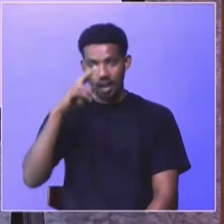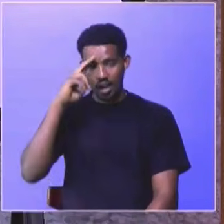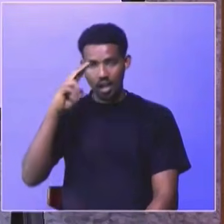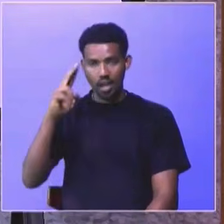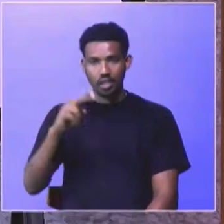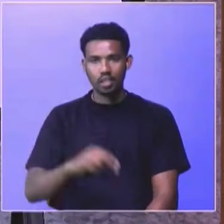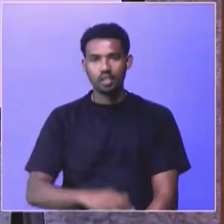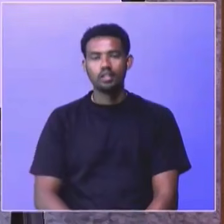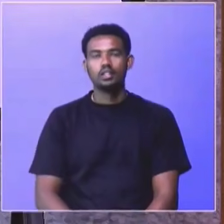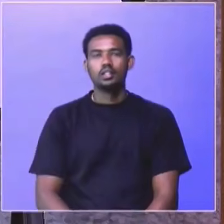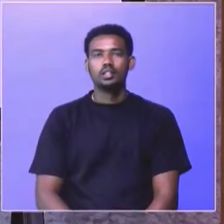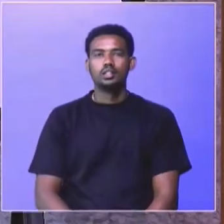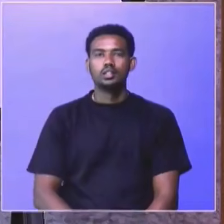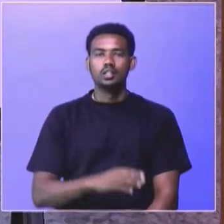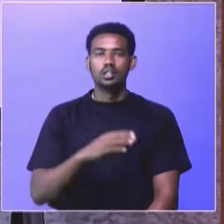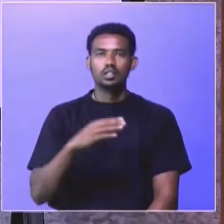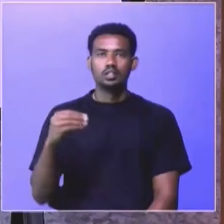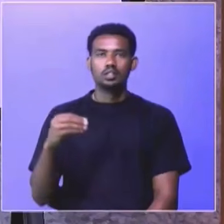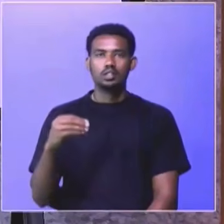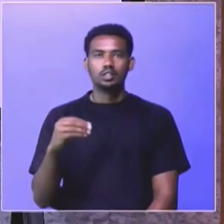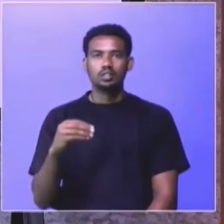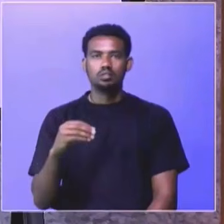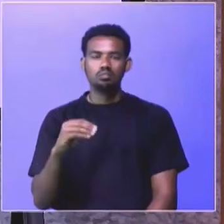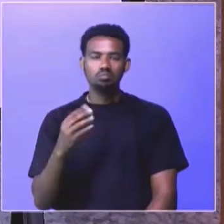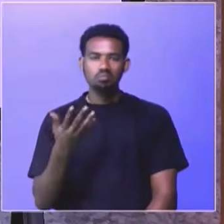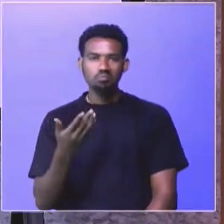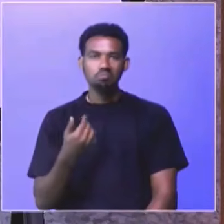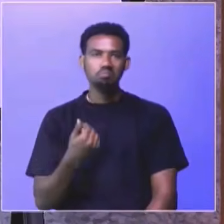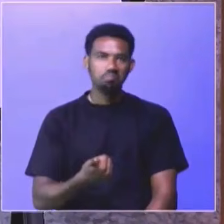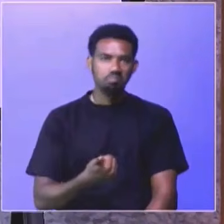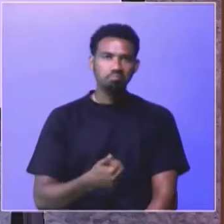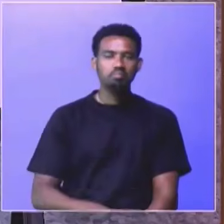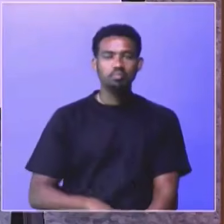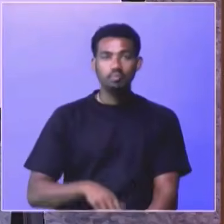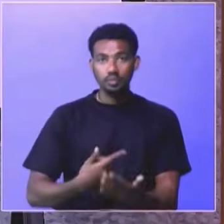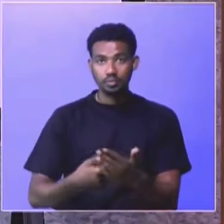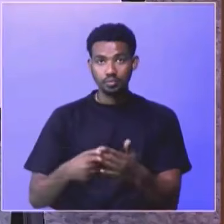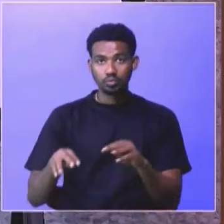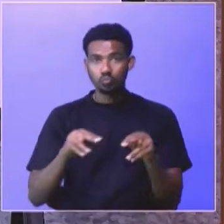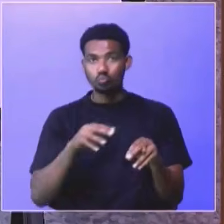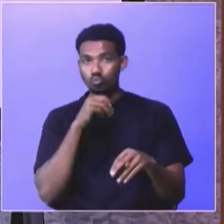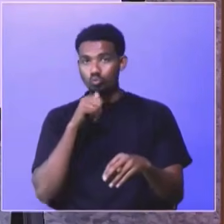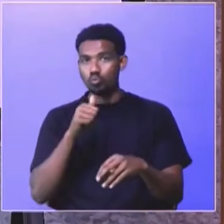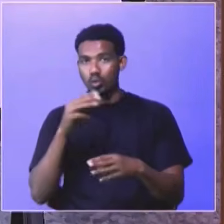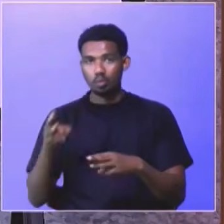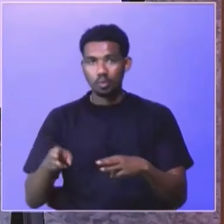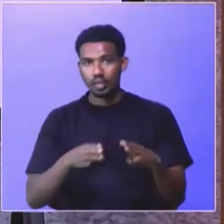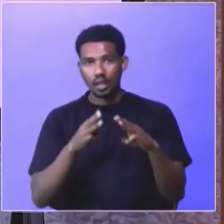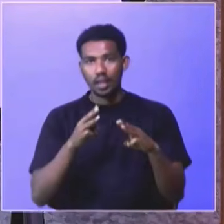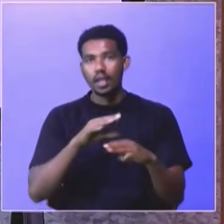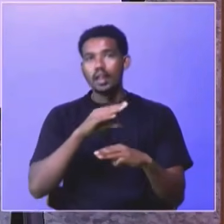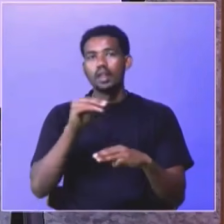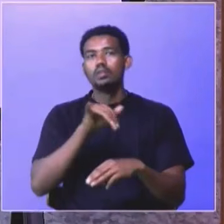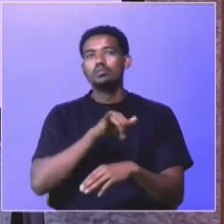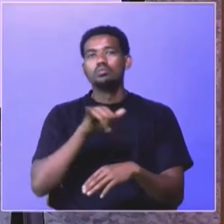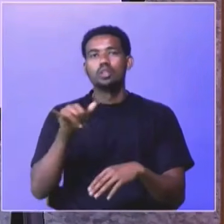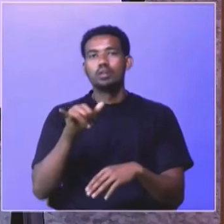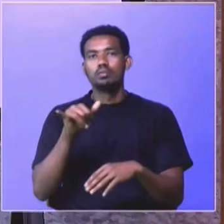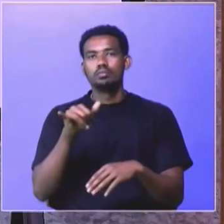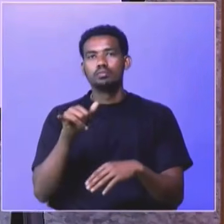hi, and also what's up. This is the informal method of greeting. And also, we will learn